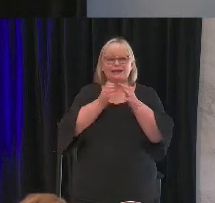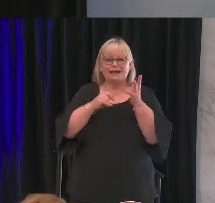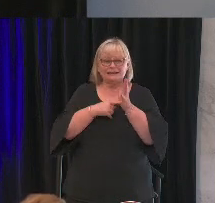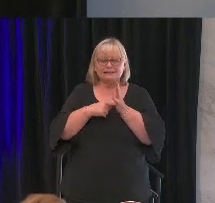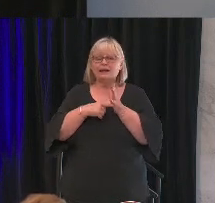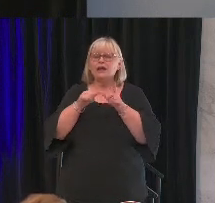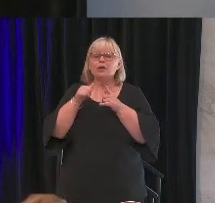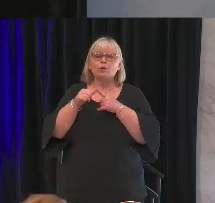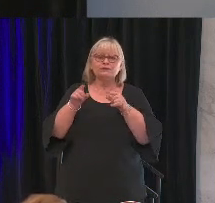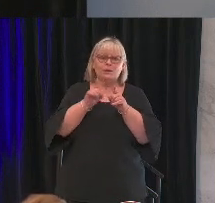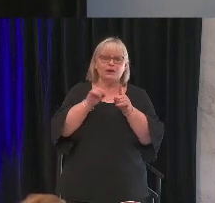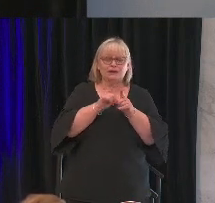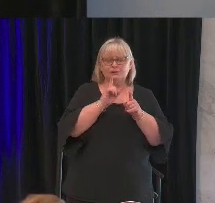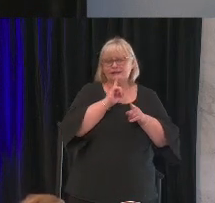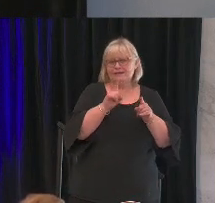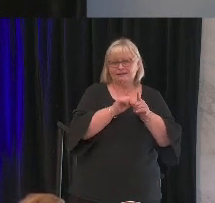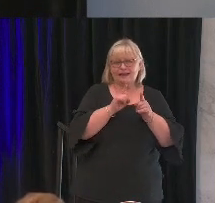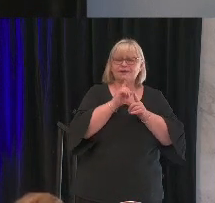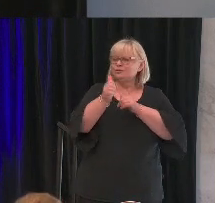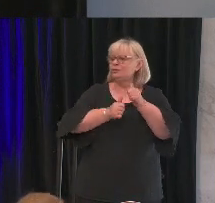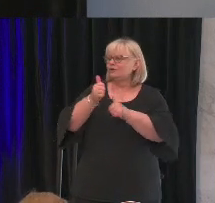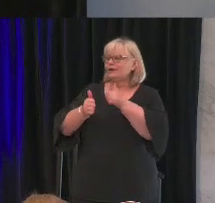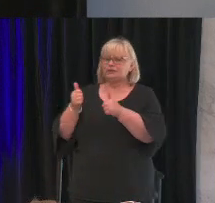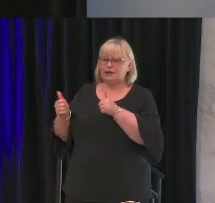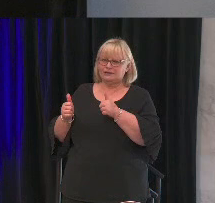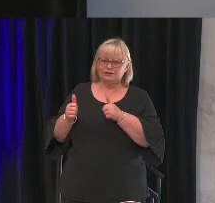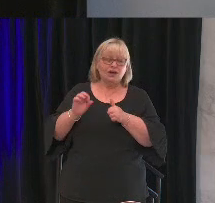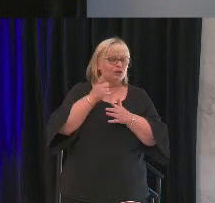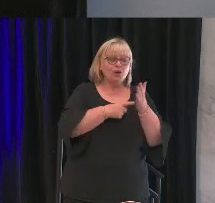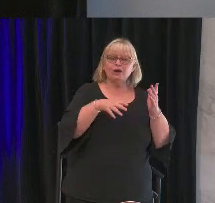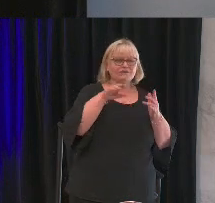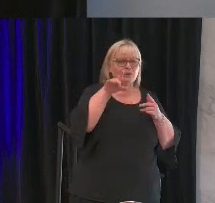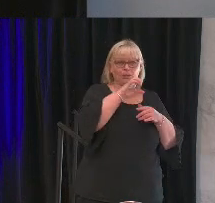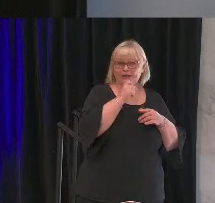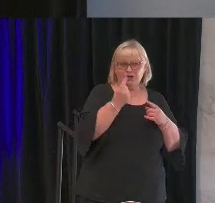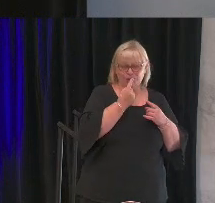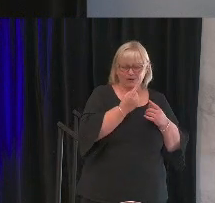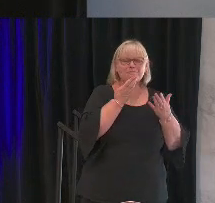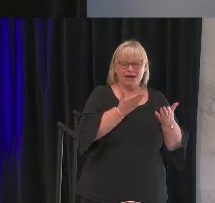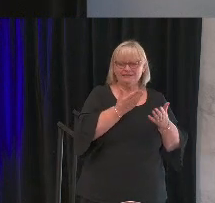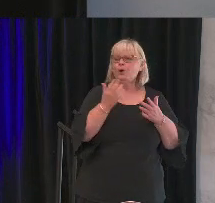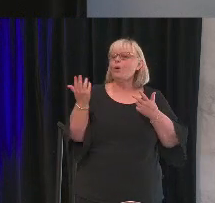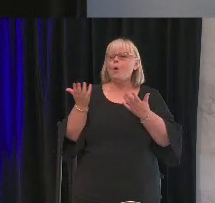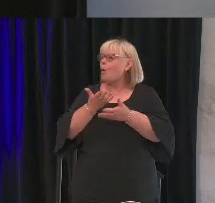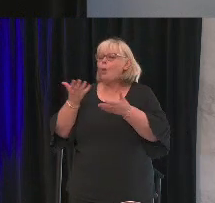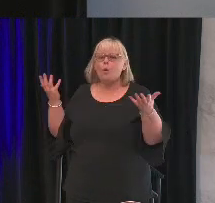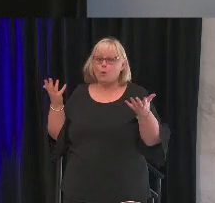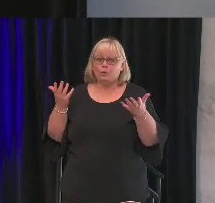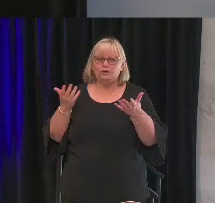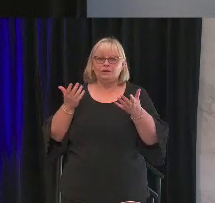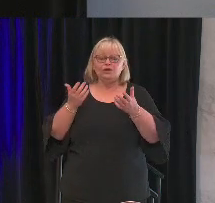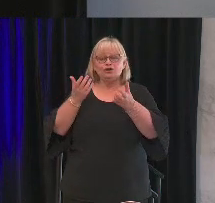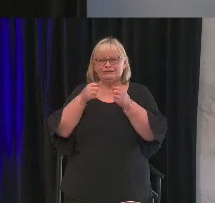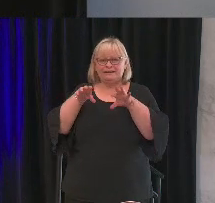course, also like to echo the congratulations, not only to the winners of the awards, but to all of you who received a